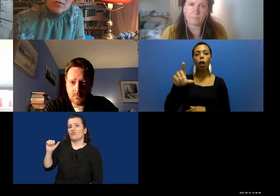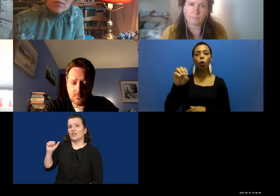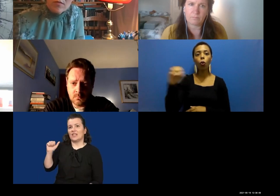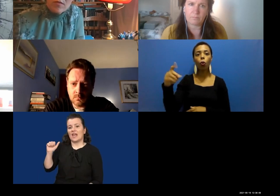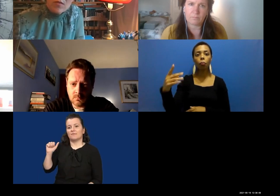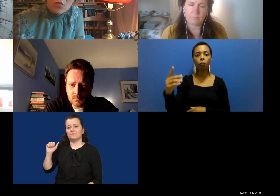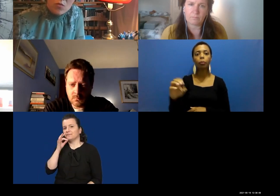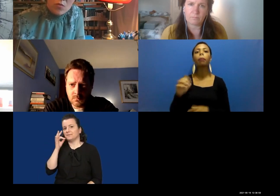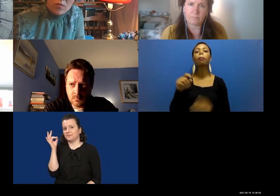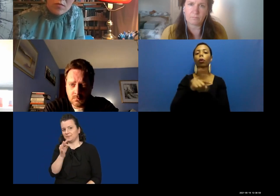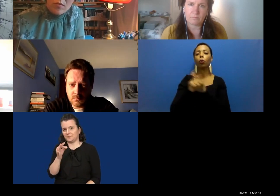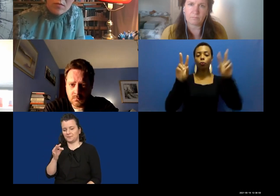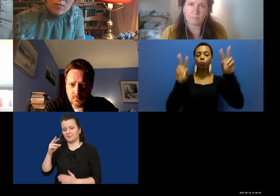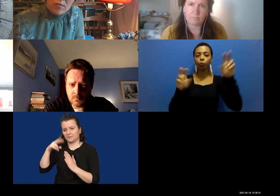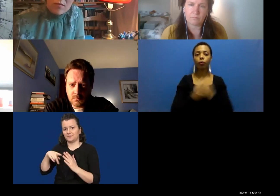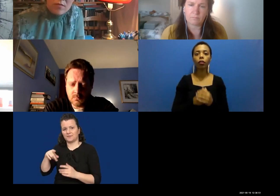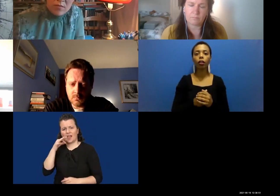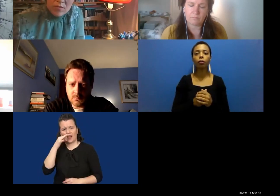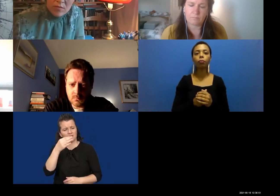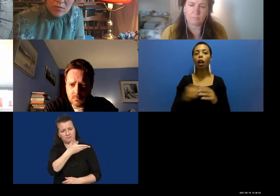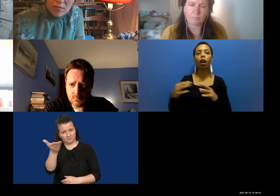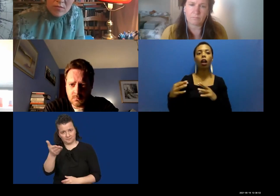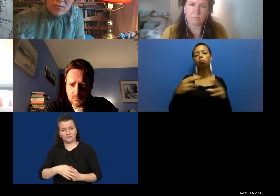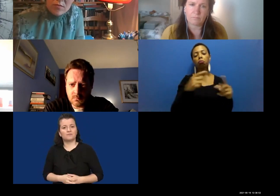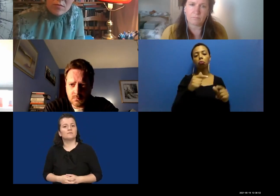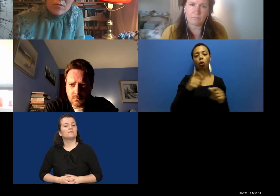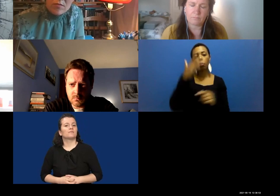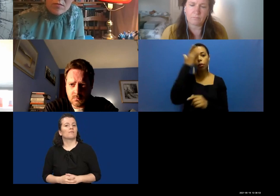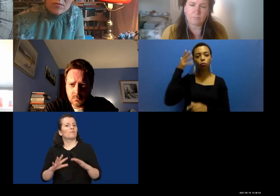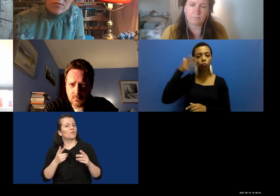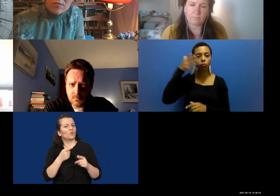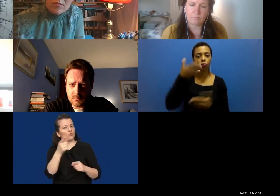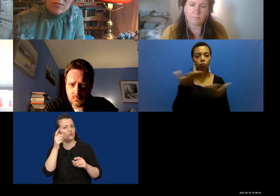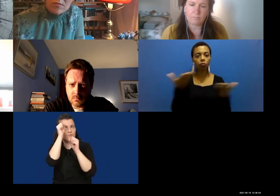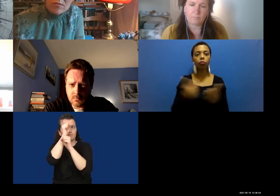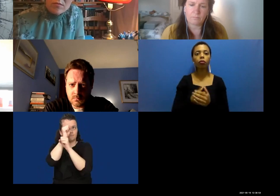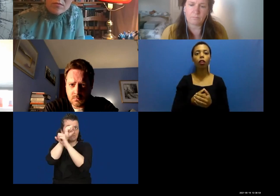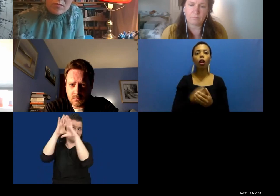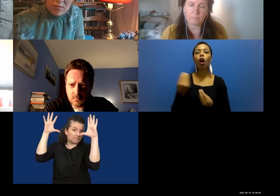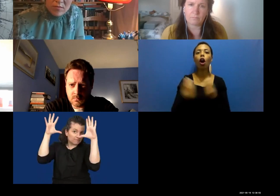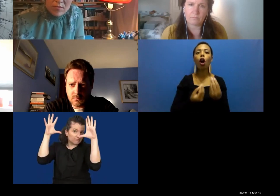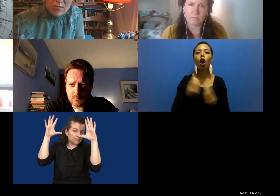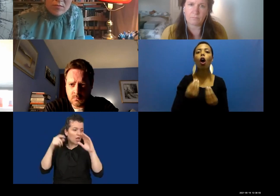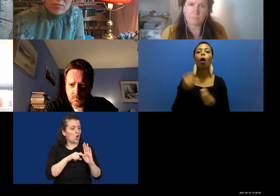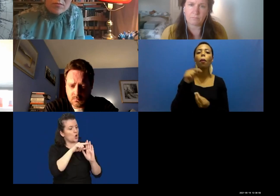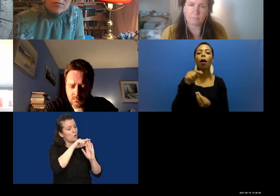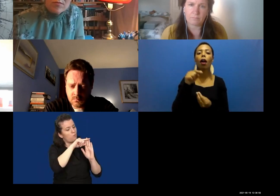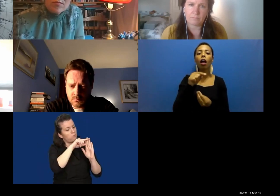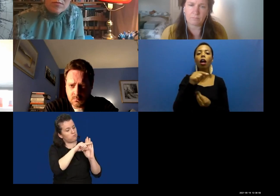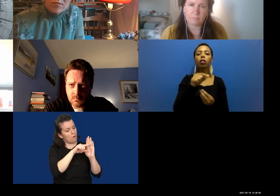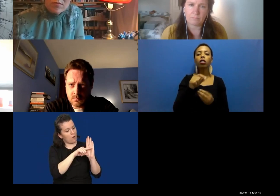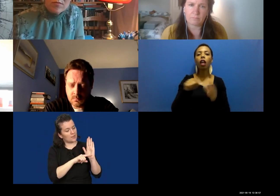asked a question to panelists. How do you foresee the journey from policy to implementation?